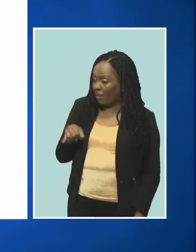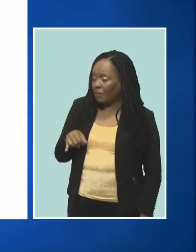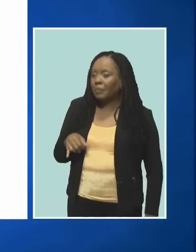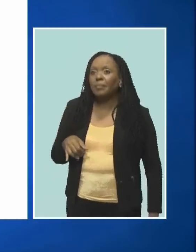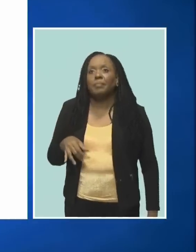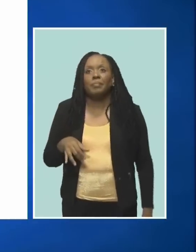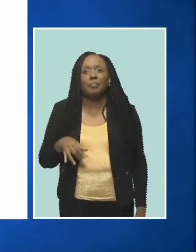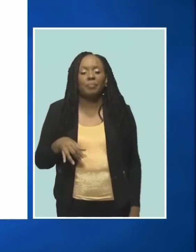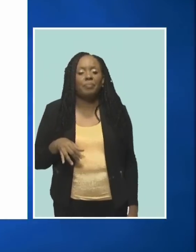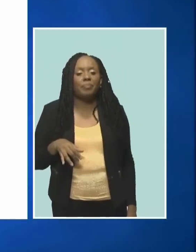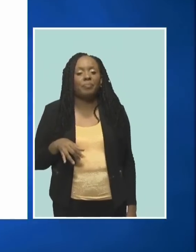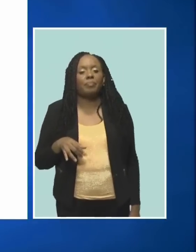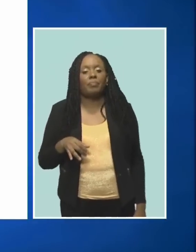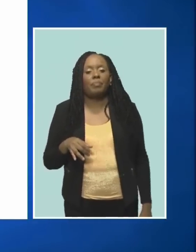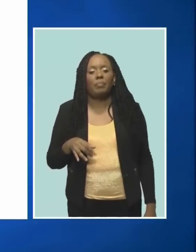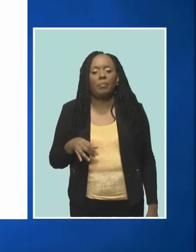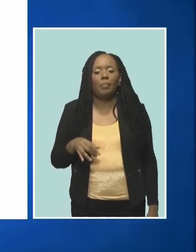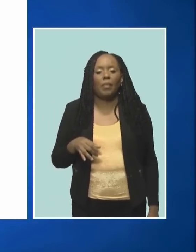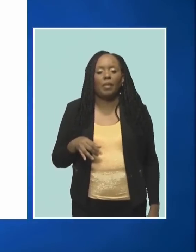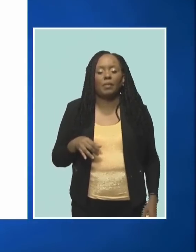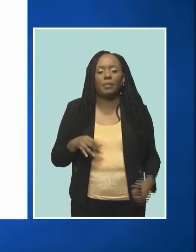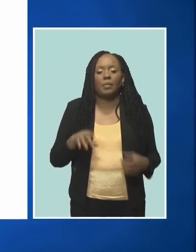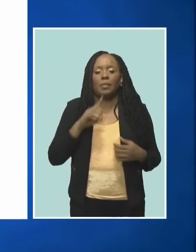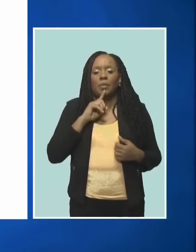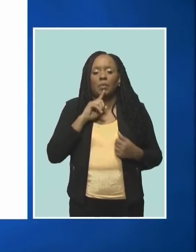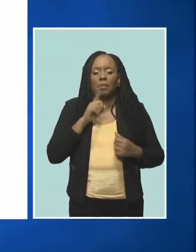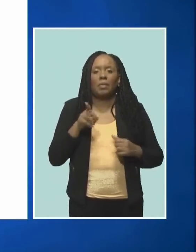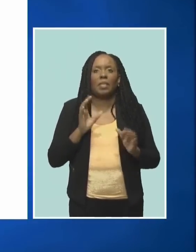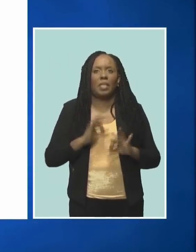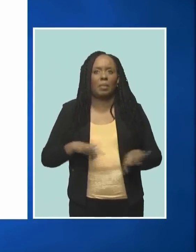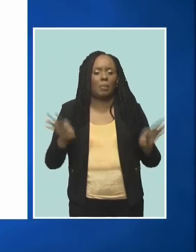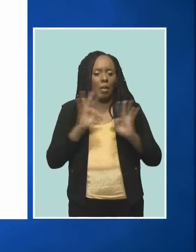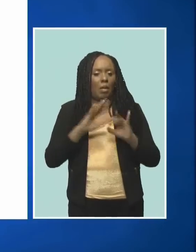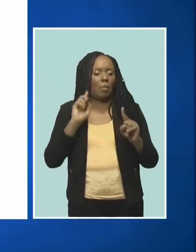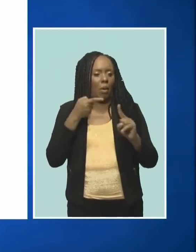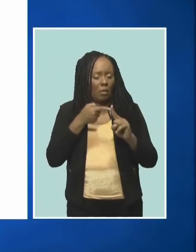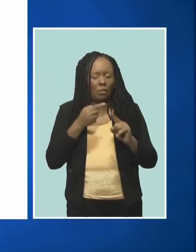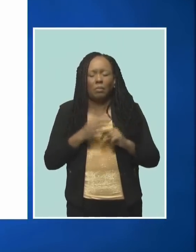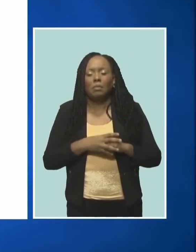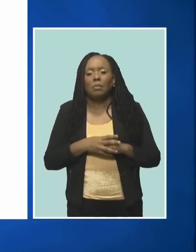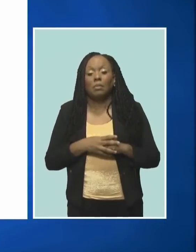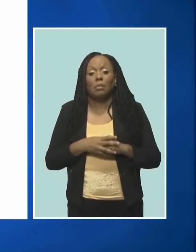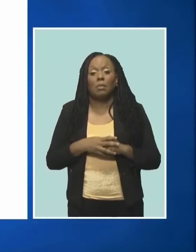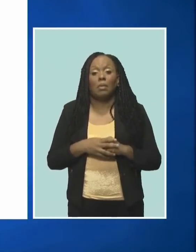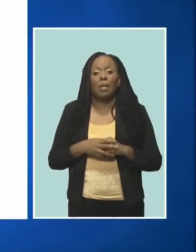Yeah, and I think this is an important point. No one is suggesting that now Kamala Harris is